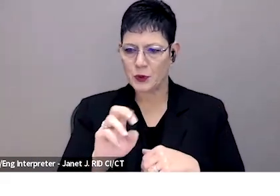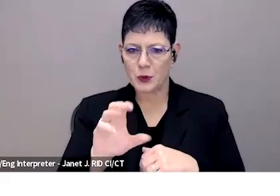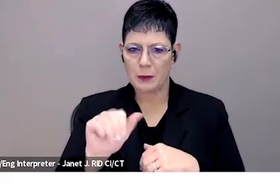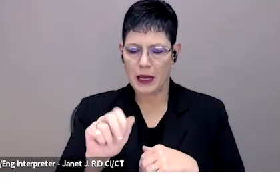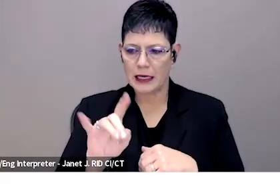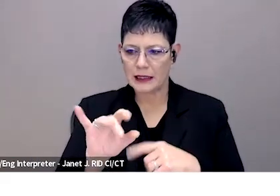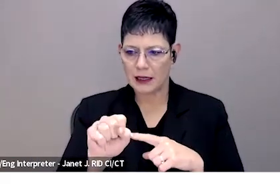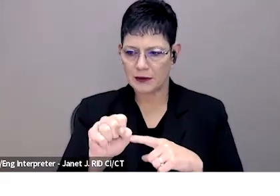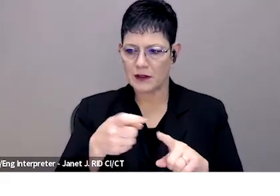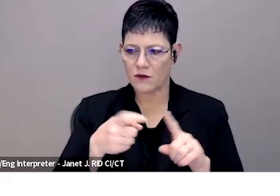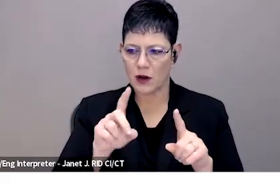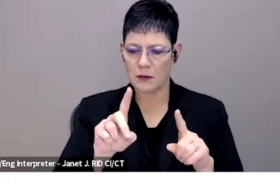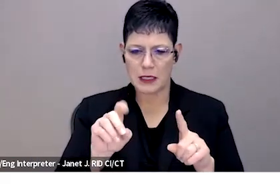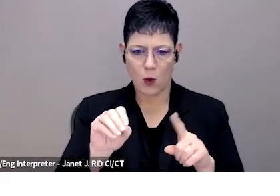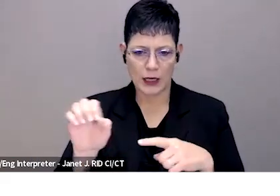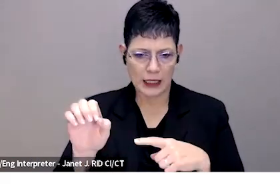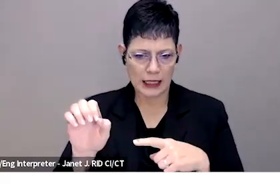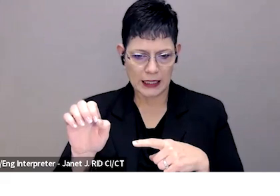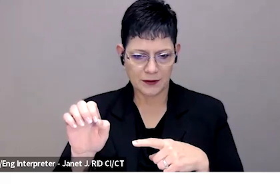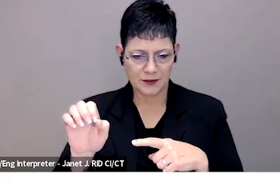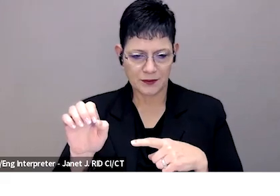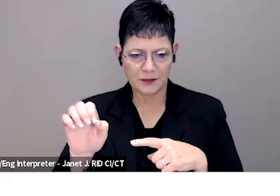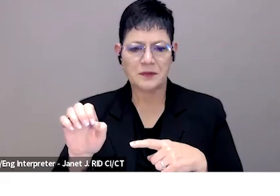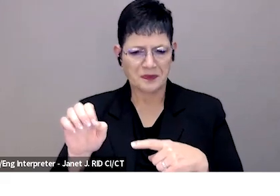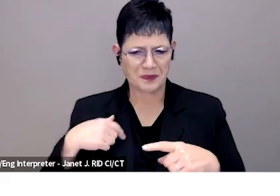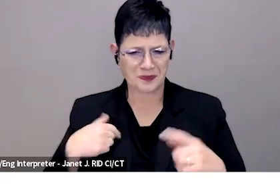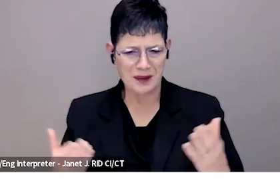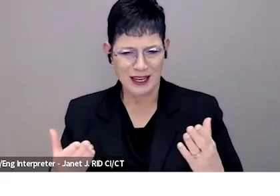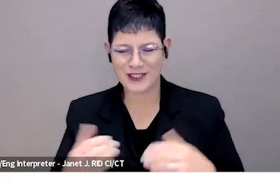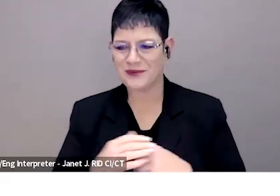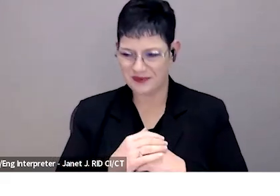Rebecca Davis from Department of Education. I'm here.